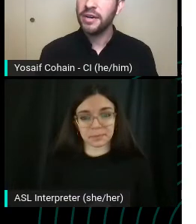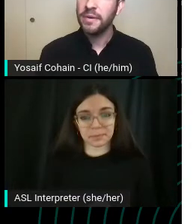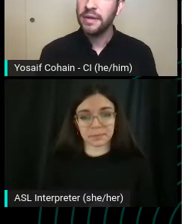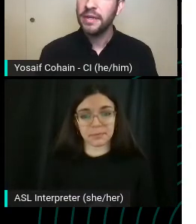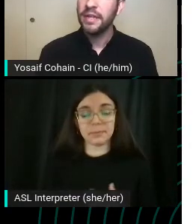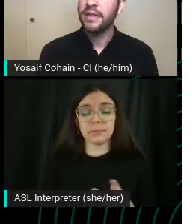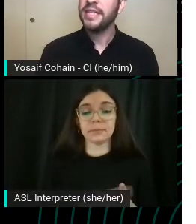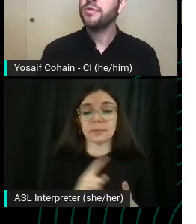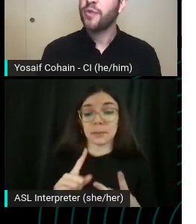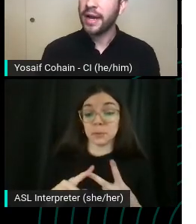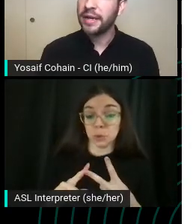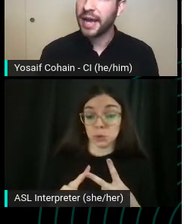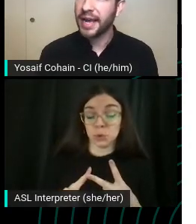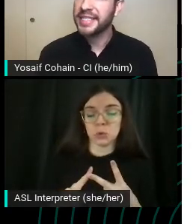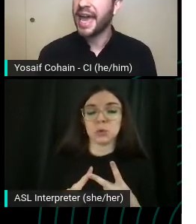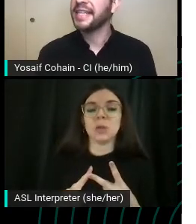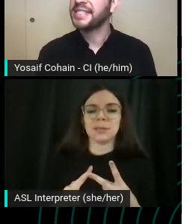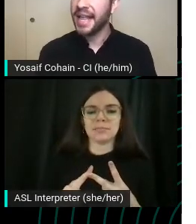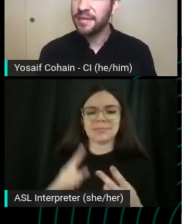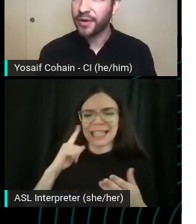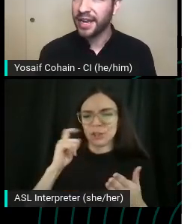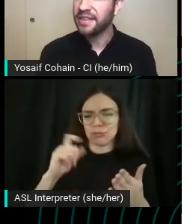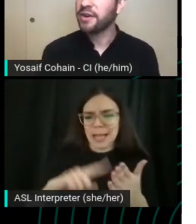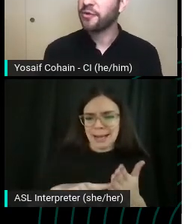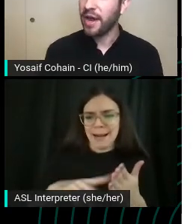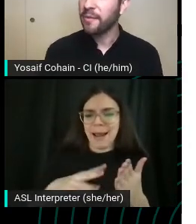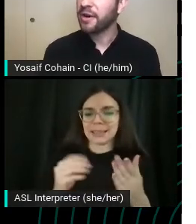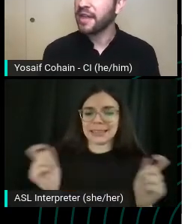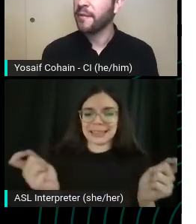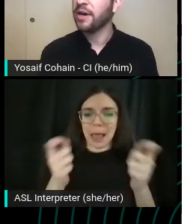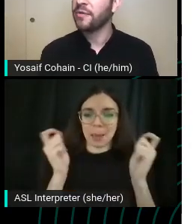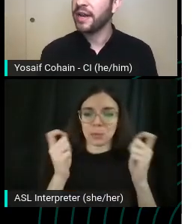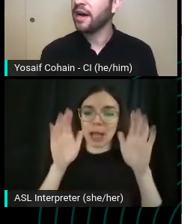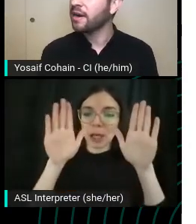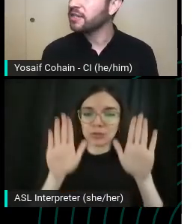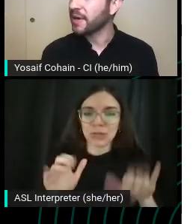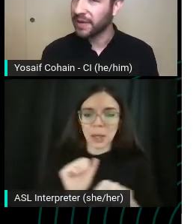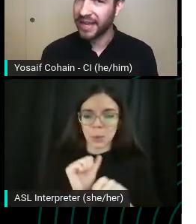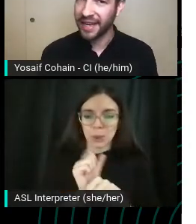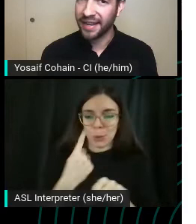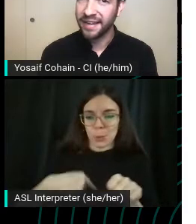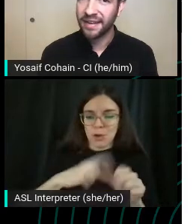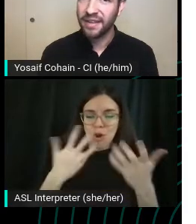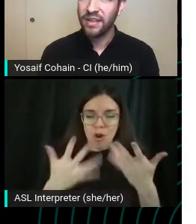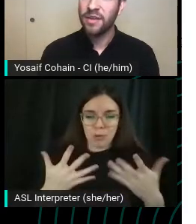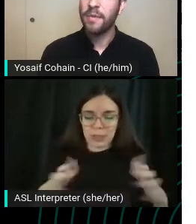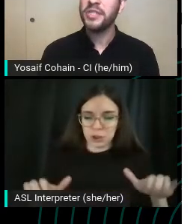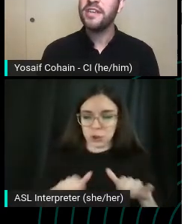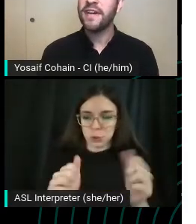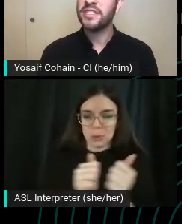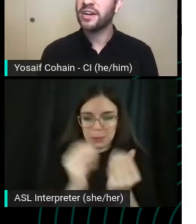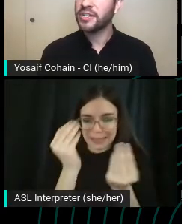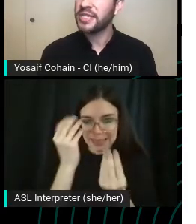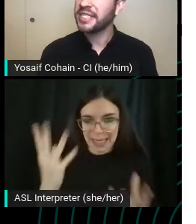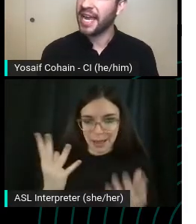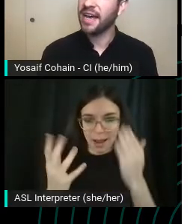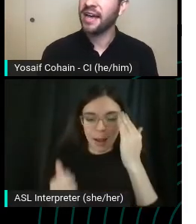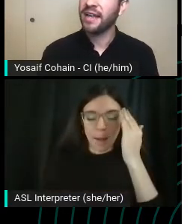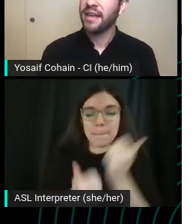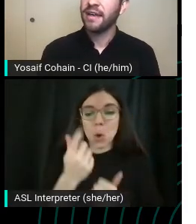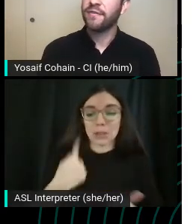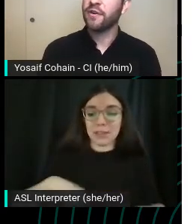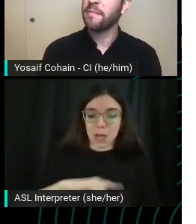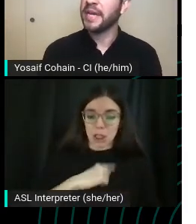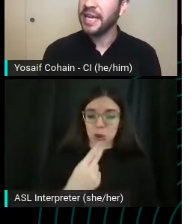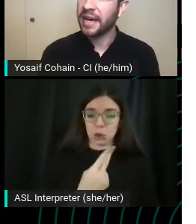Number two, let's recognize and celebrate the great work that we already are doing with data. Most of us are using